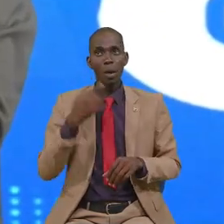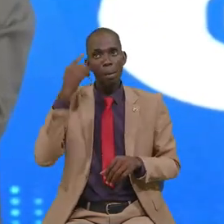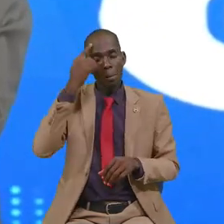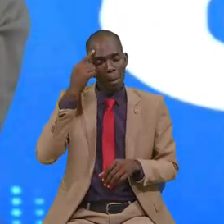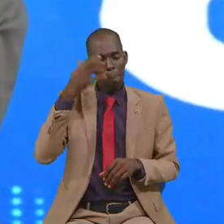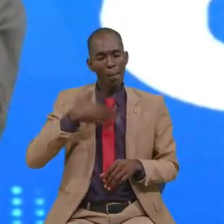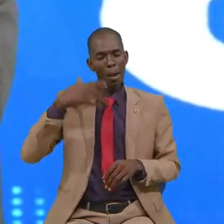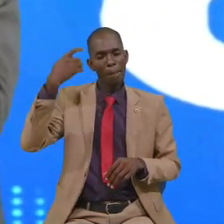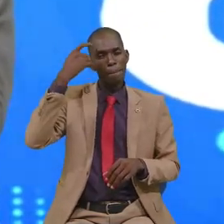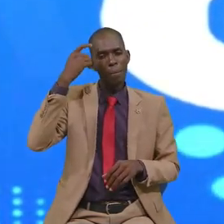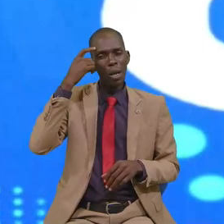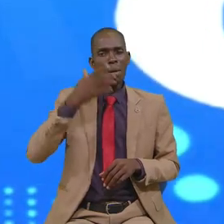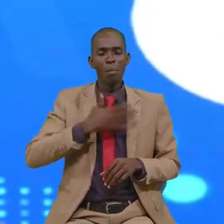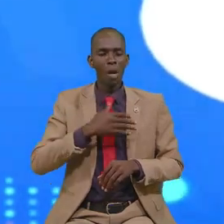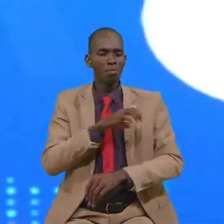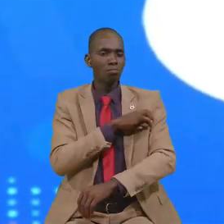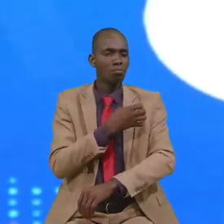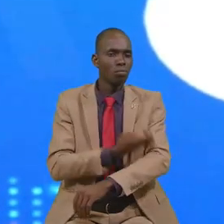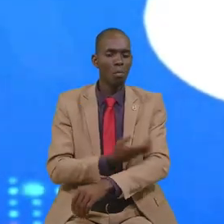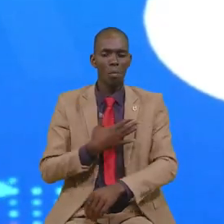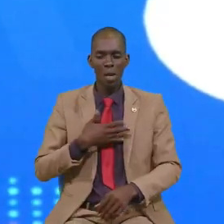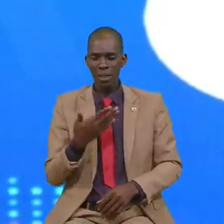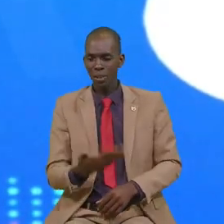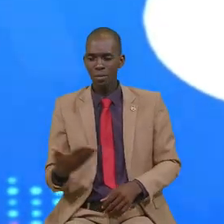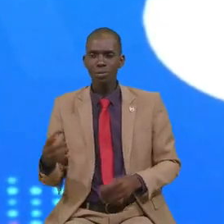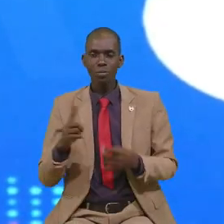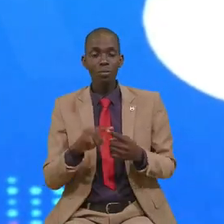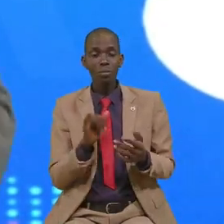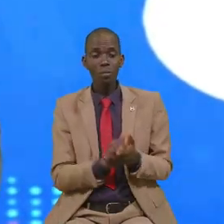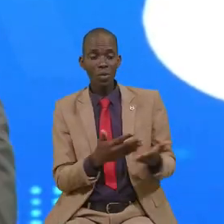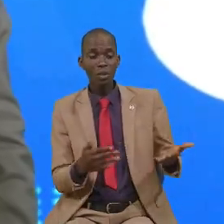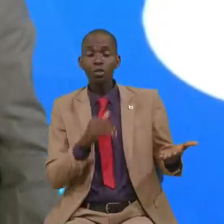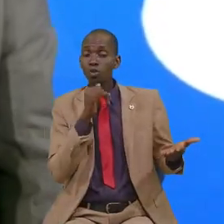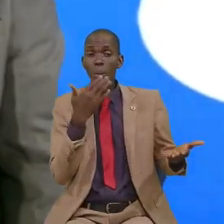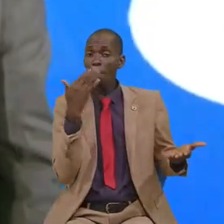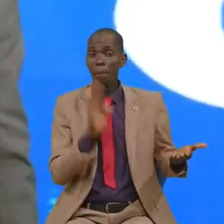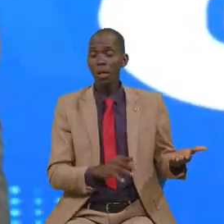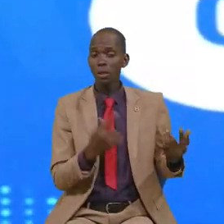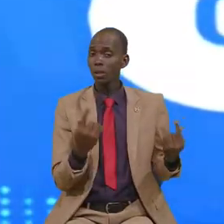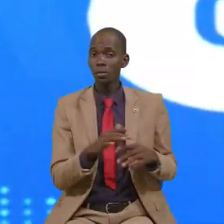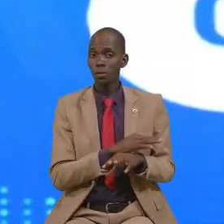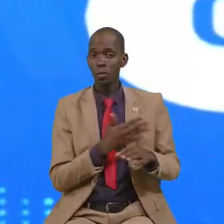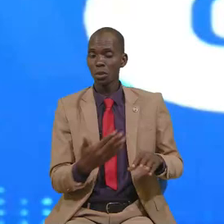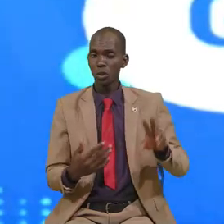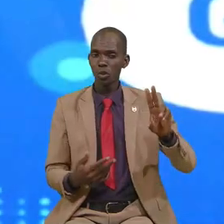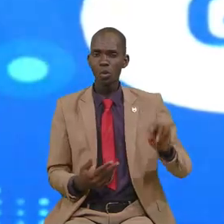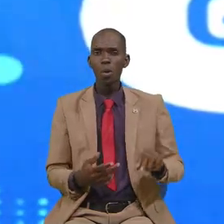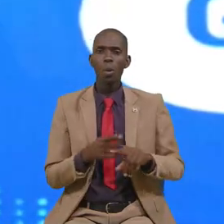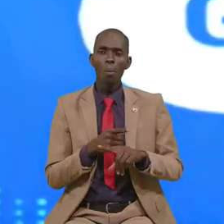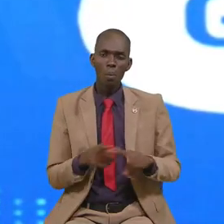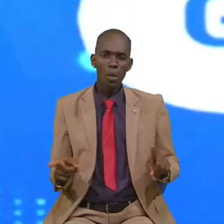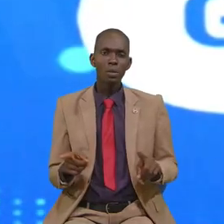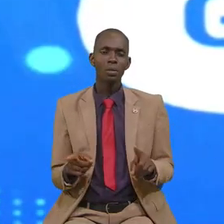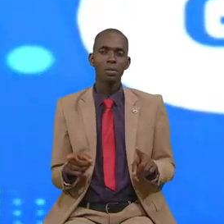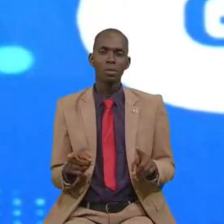my energy, my resources to do not bad things, not evil things, but they blocked out